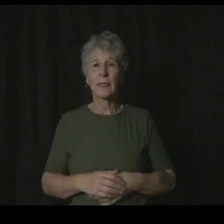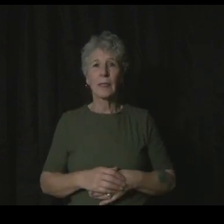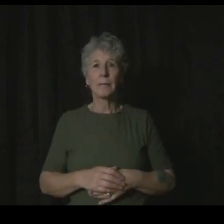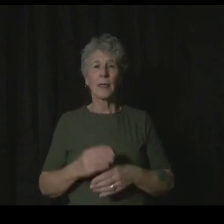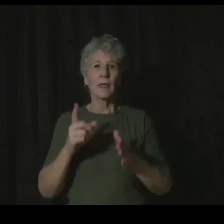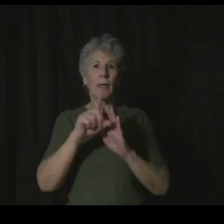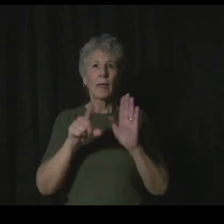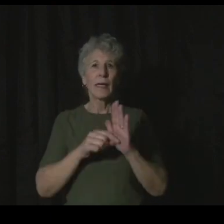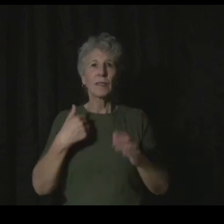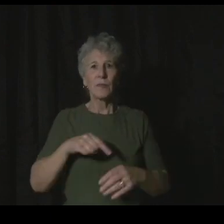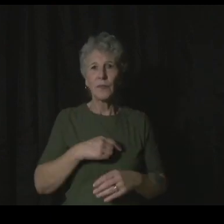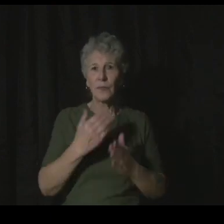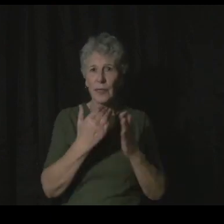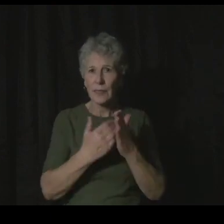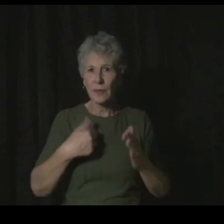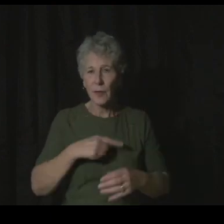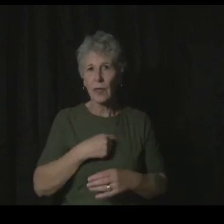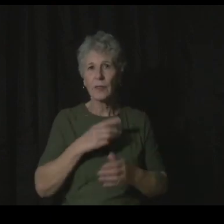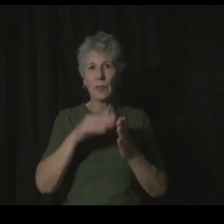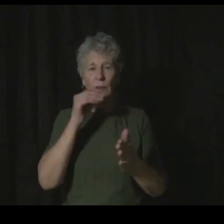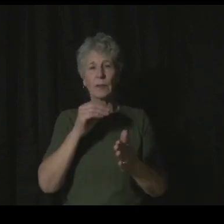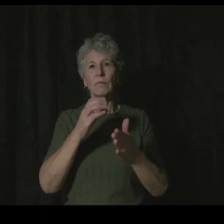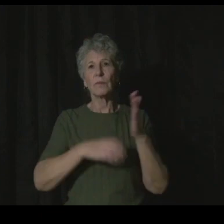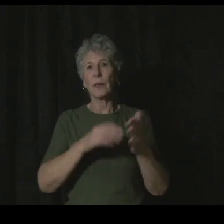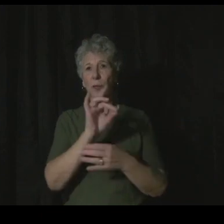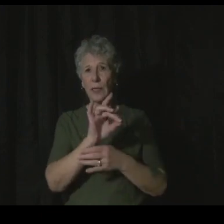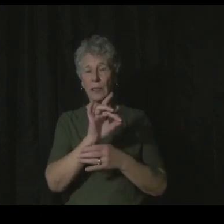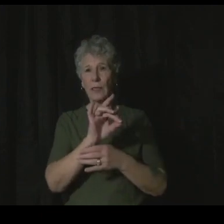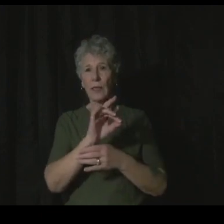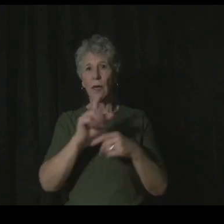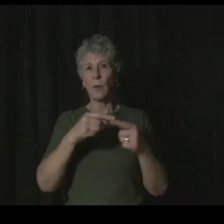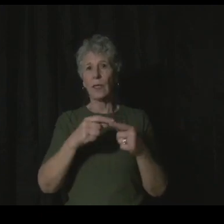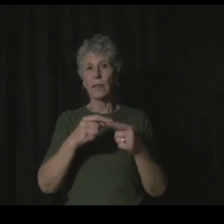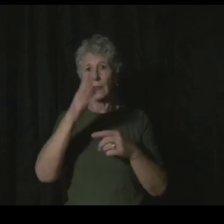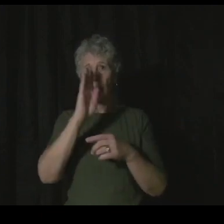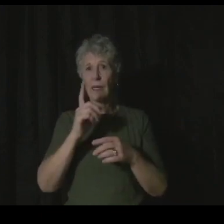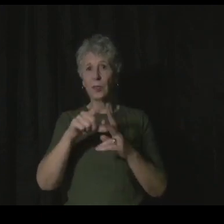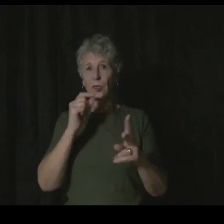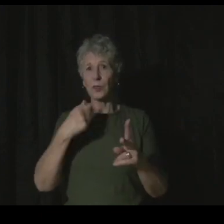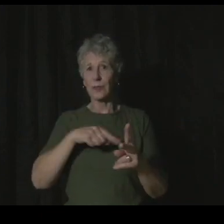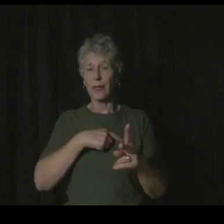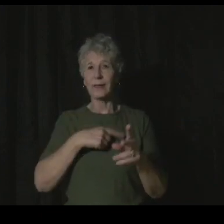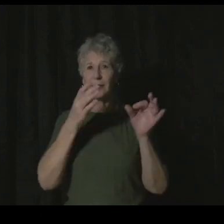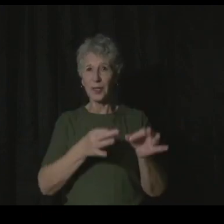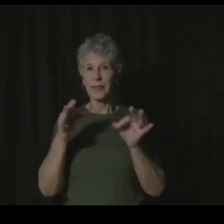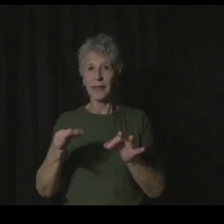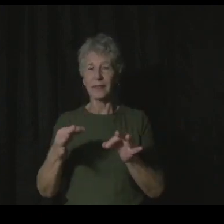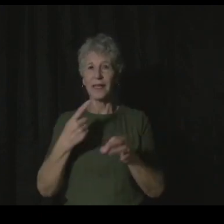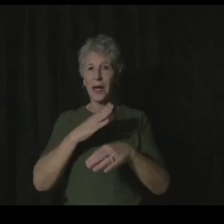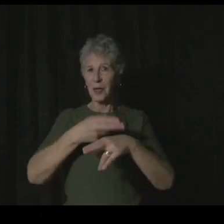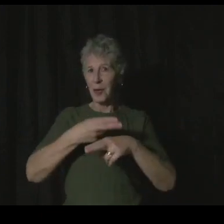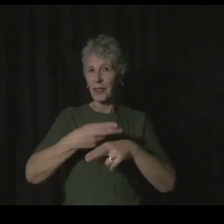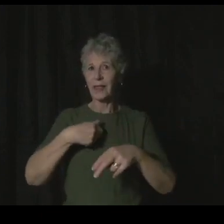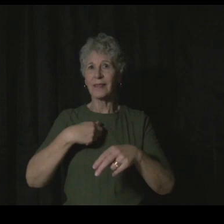us is this. We learned in chapter 8 that once God chooses us, he justifies us, he calls us, and he's